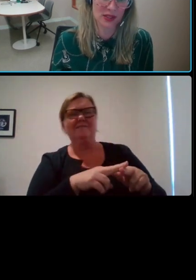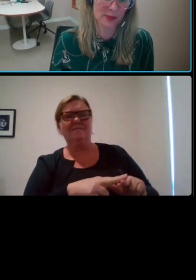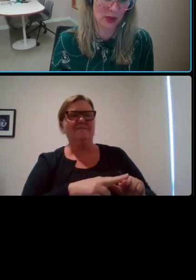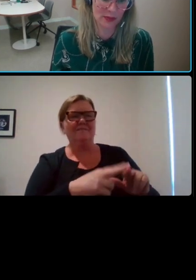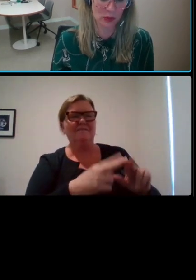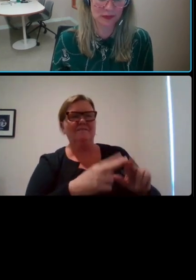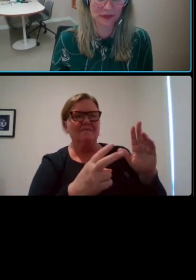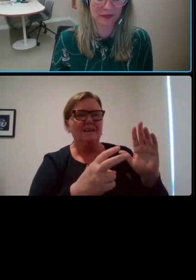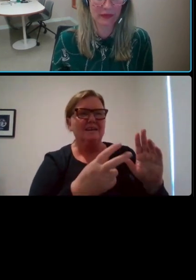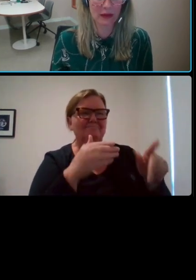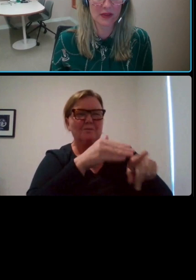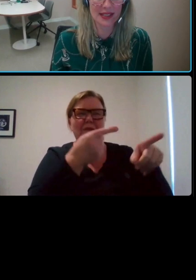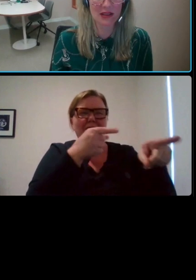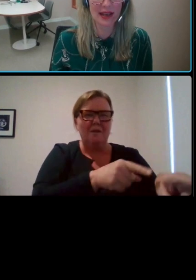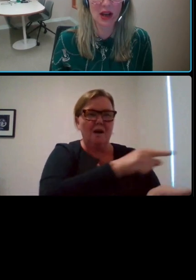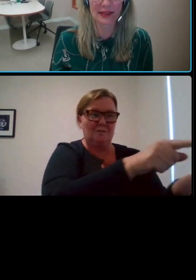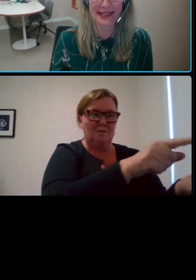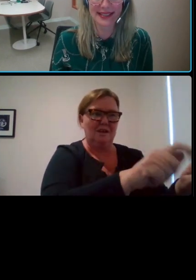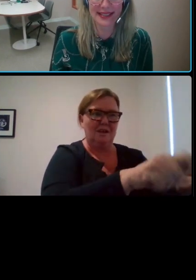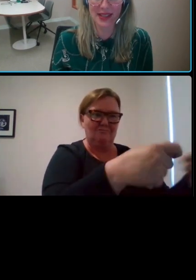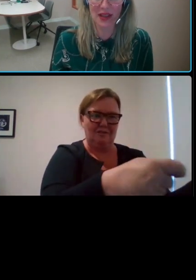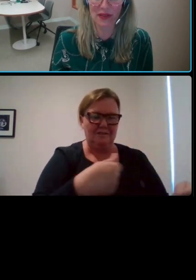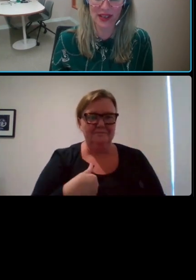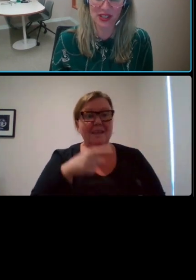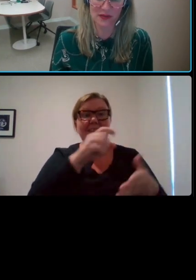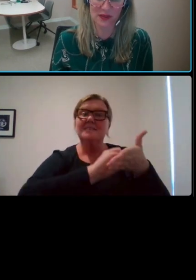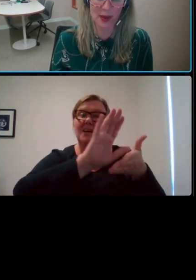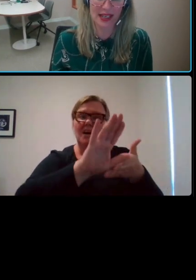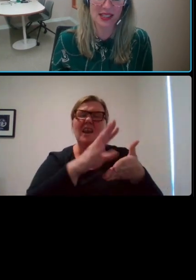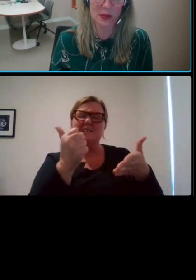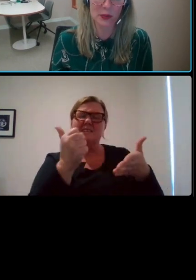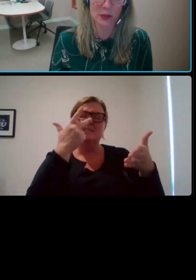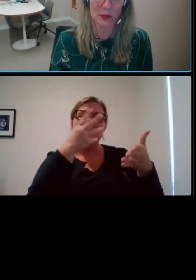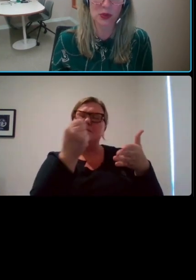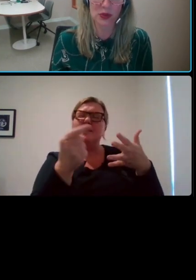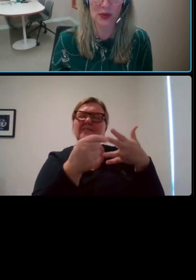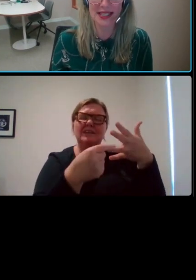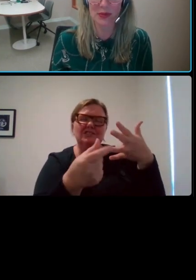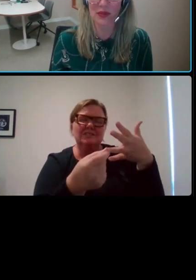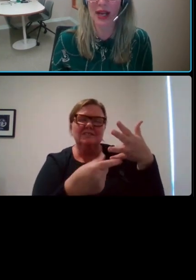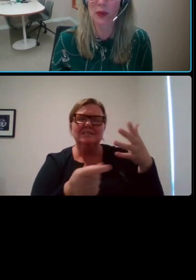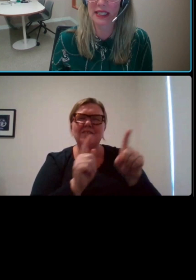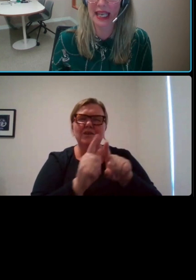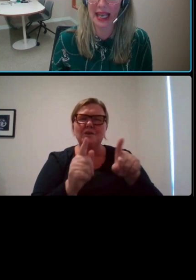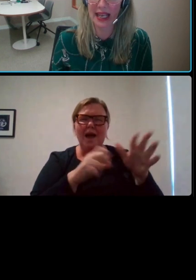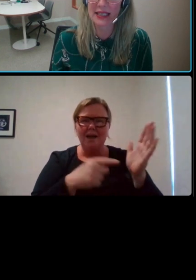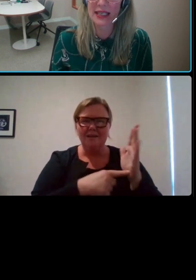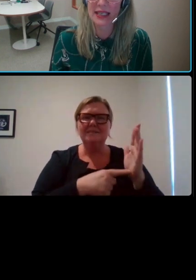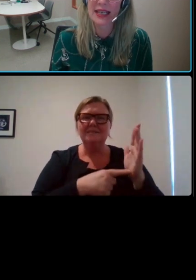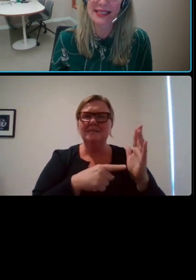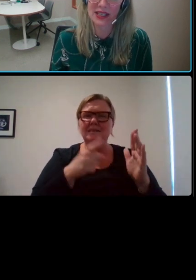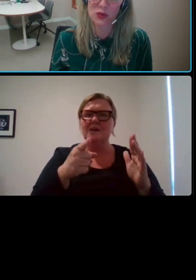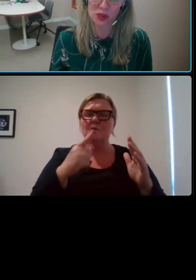compliance as soon as possible. This slide highlights some of the other features of the new Act that will ensure the concept of high quality